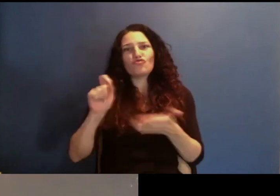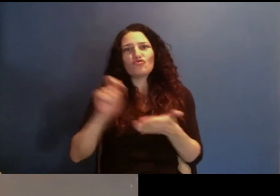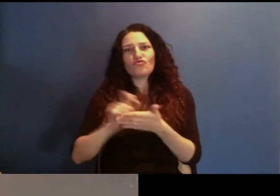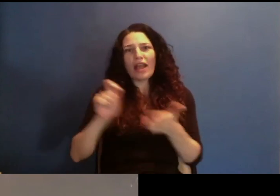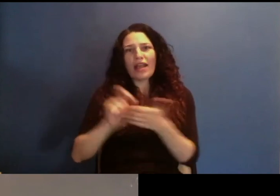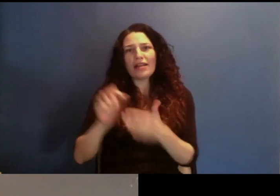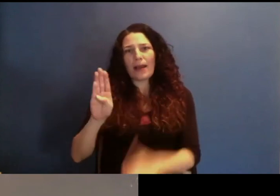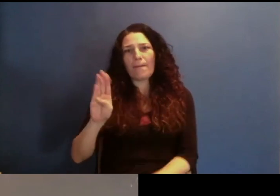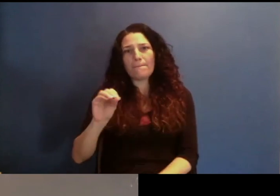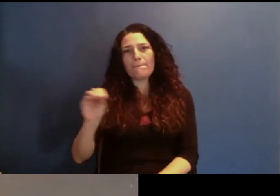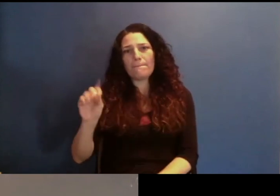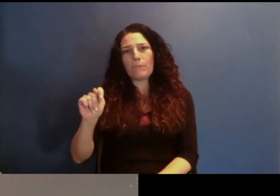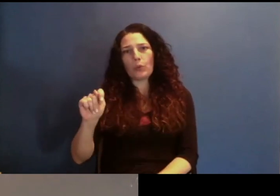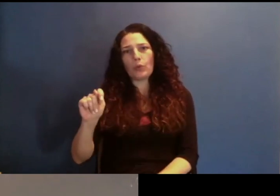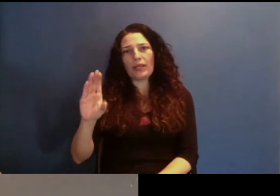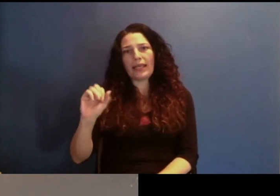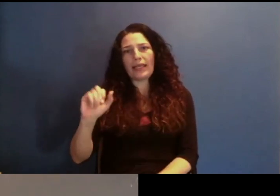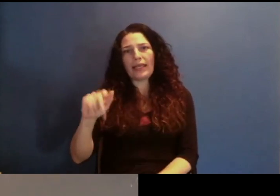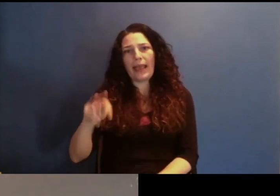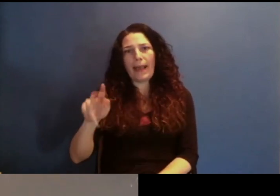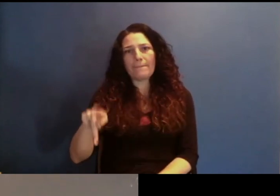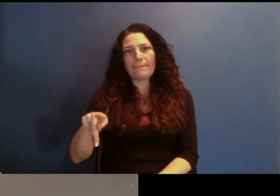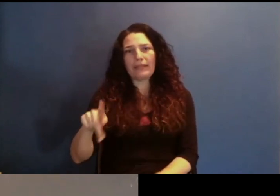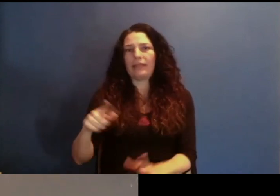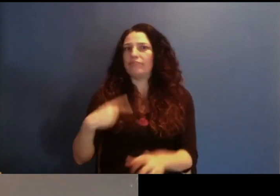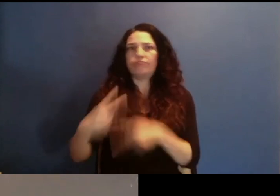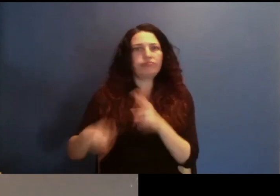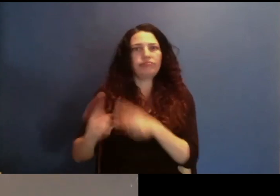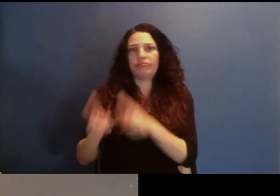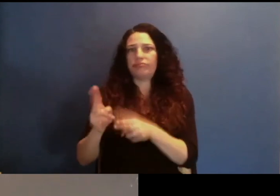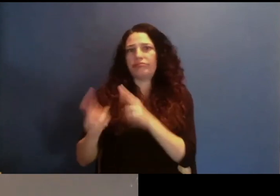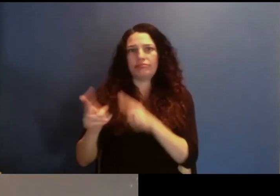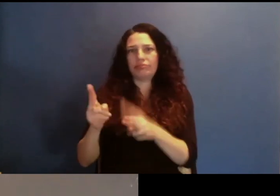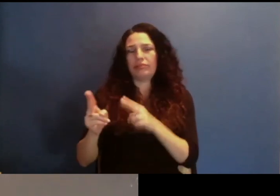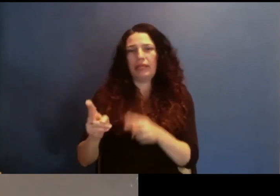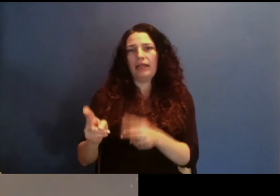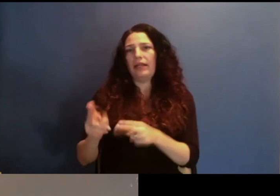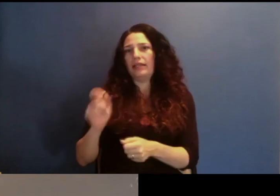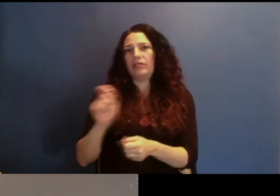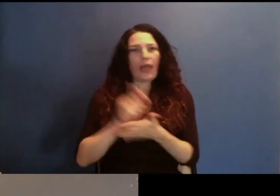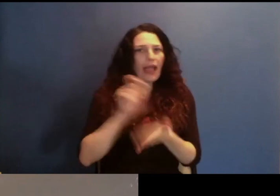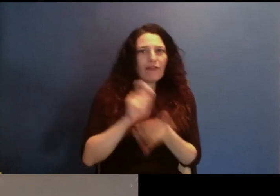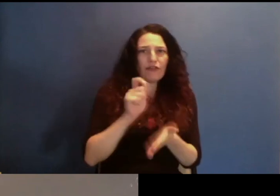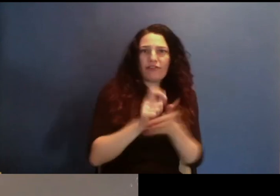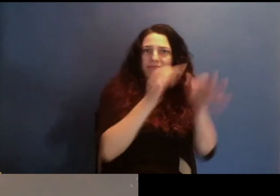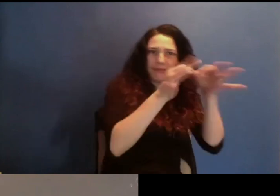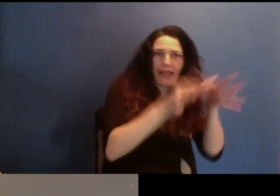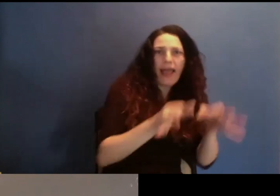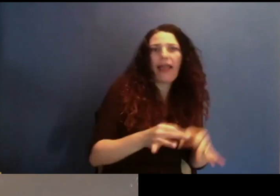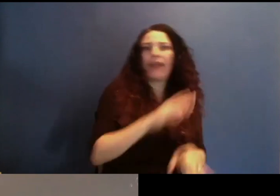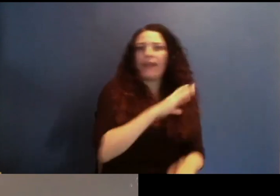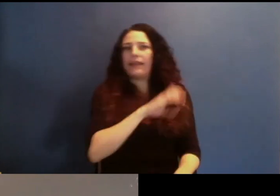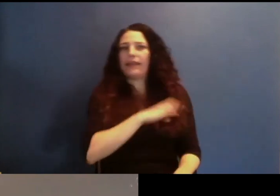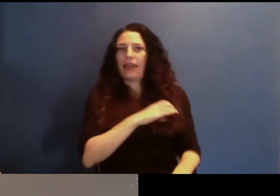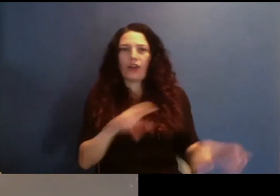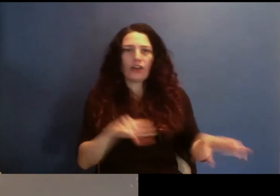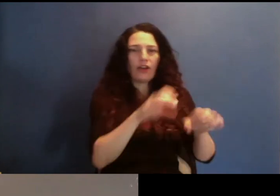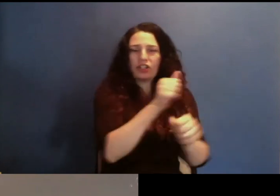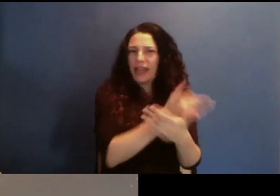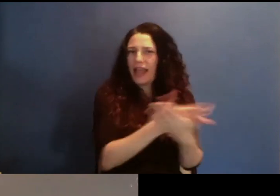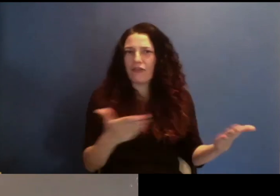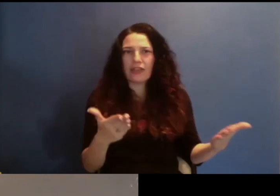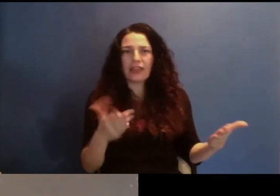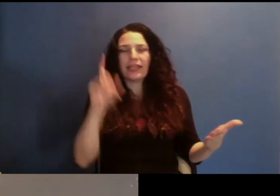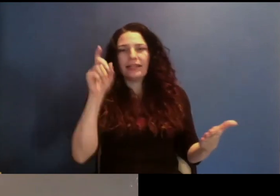of content in 15 minutes. So every line that you do, every line that you write, every character action, it's so lean. It has to serve